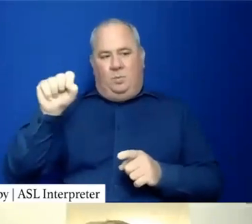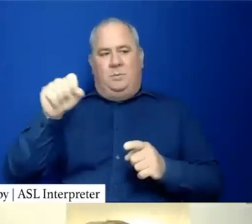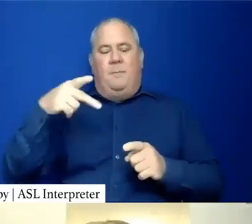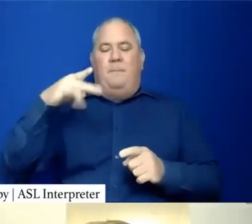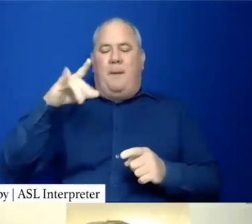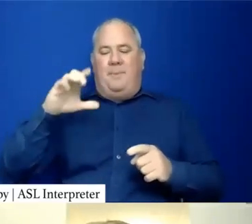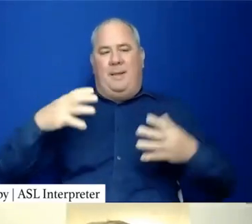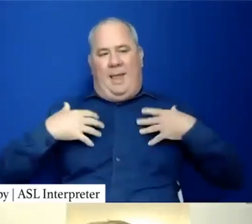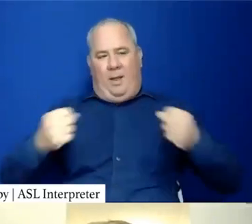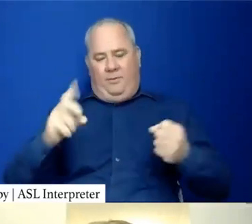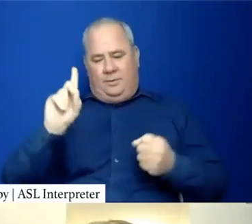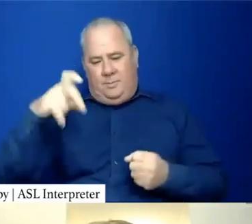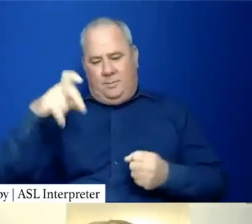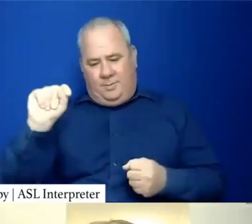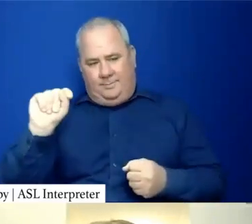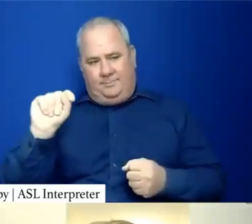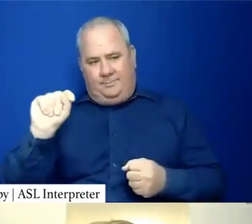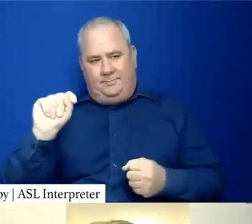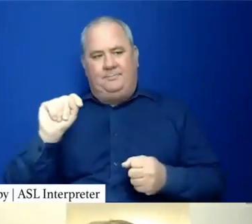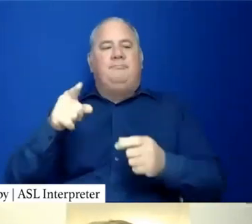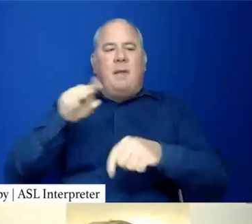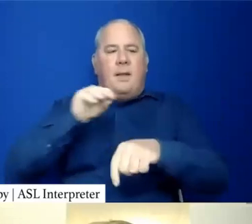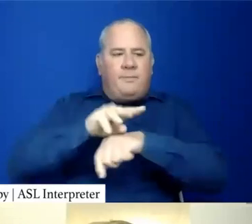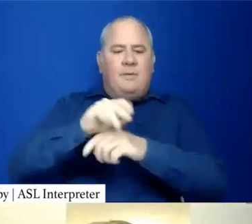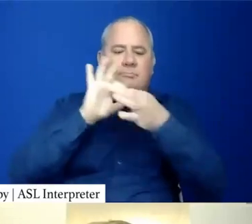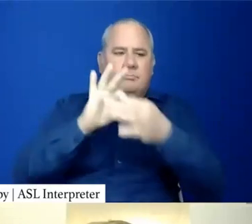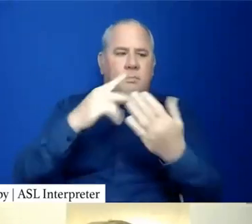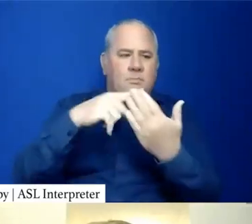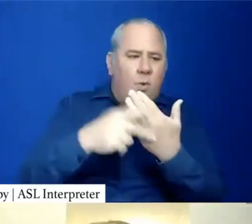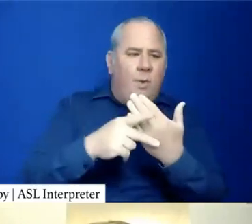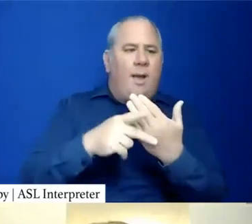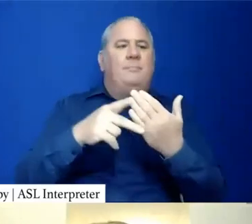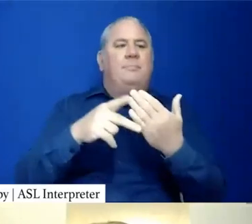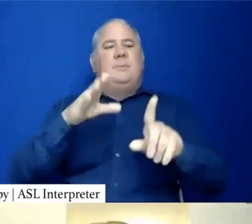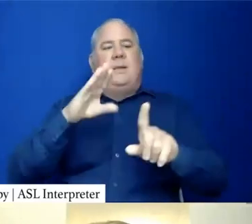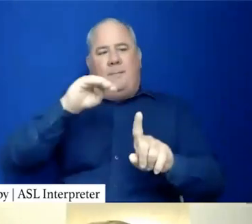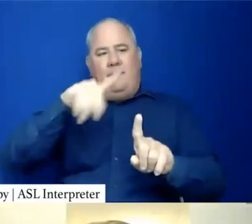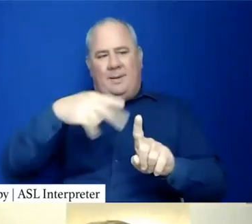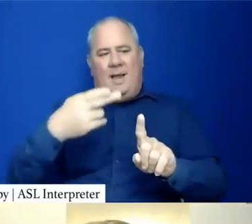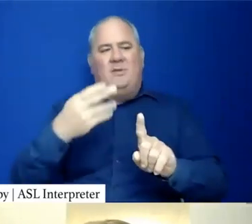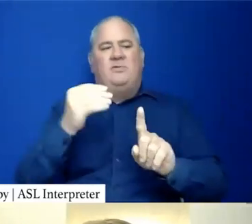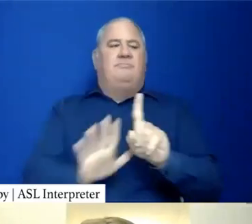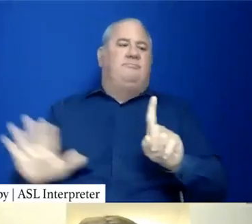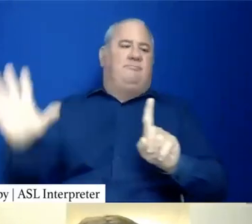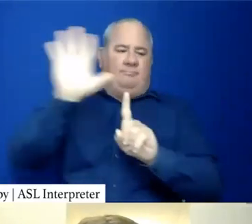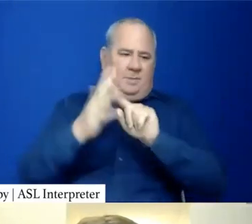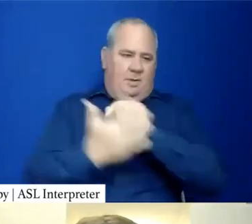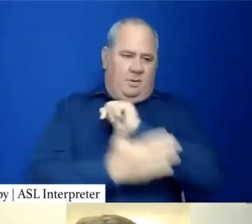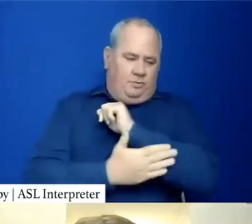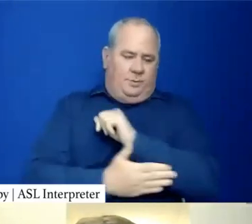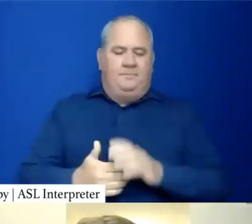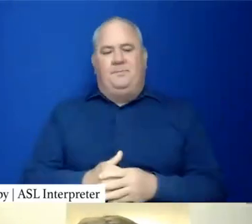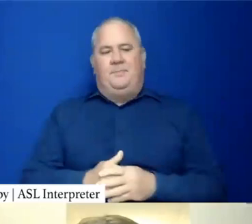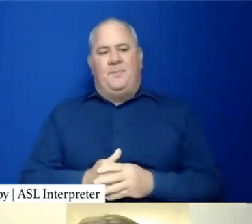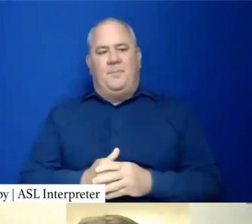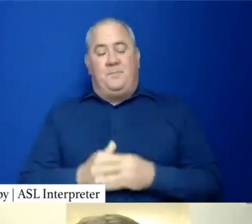advised numerous programs within DPH and across the country on ways to learn from and include disabled people as